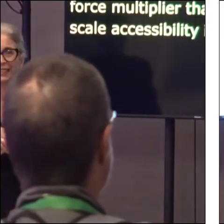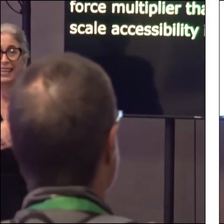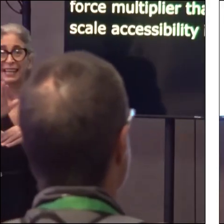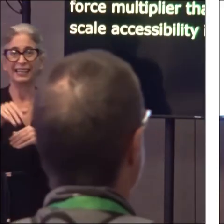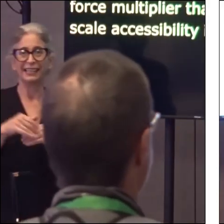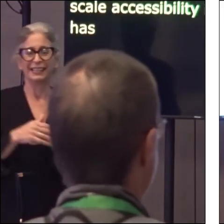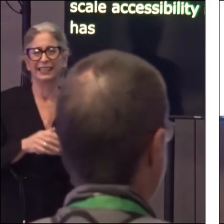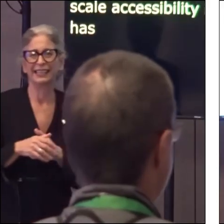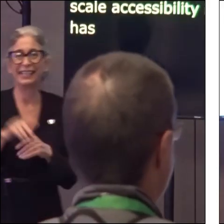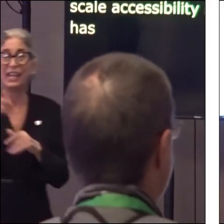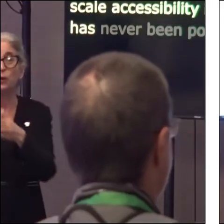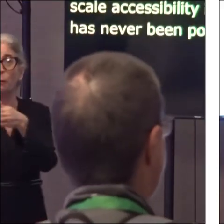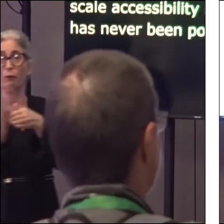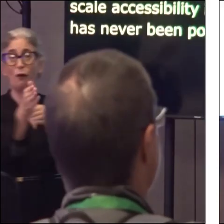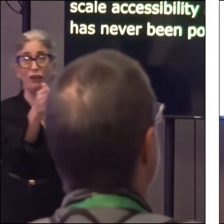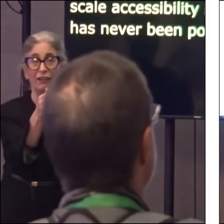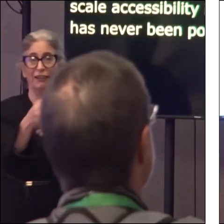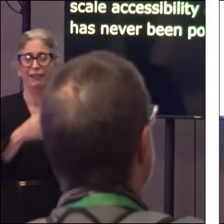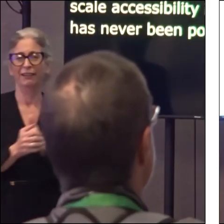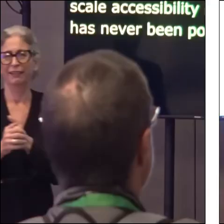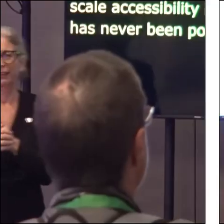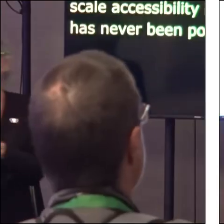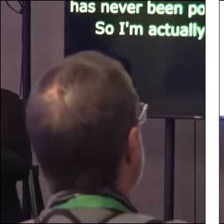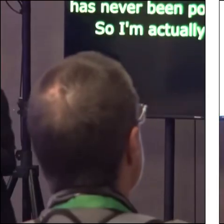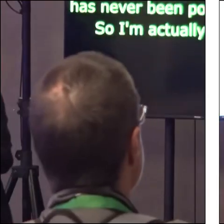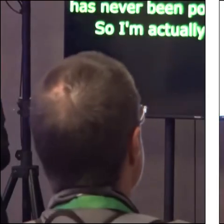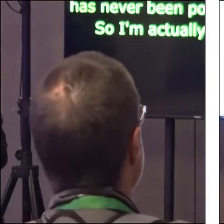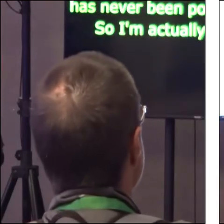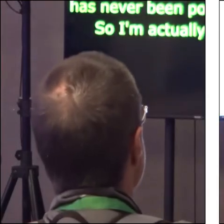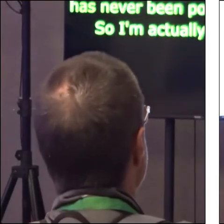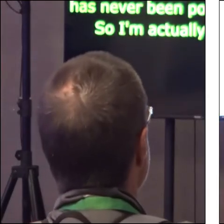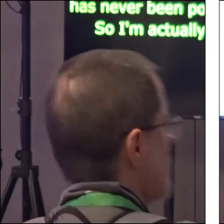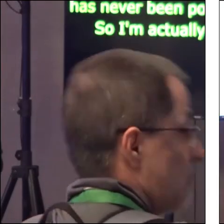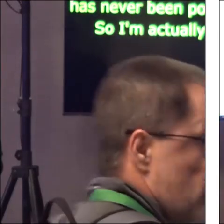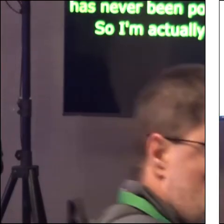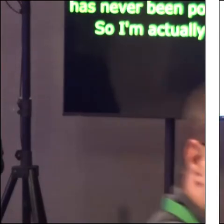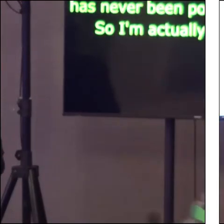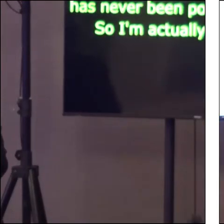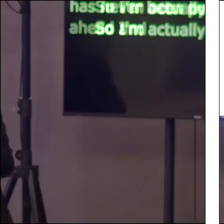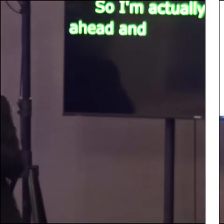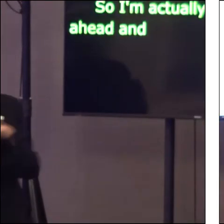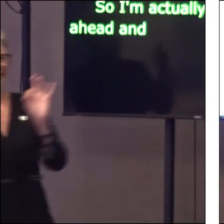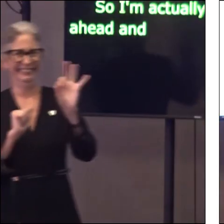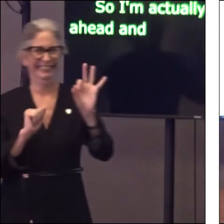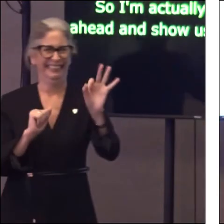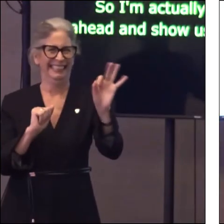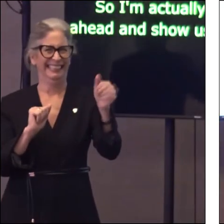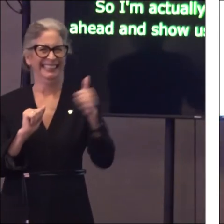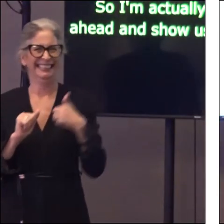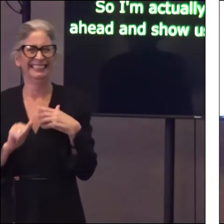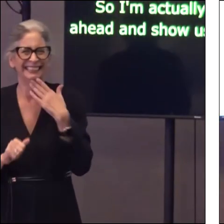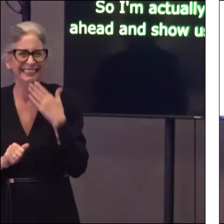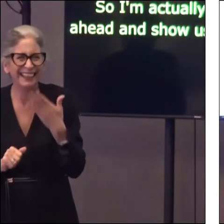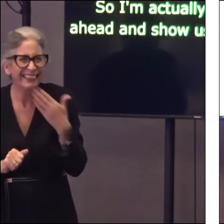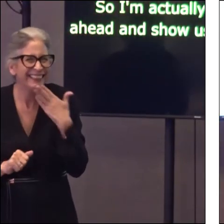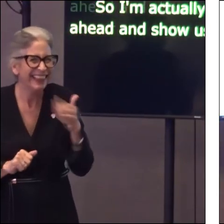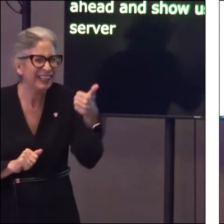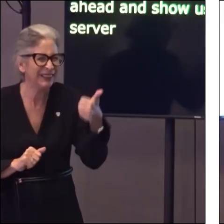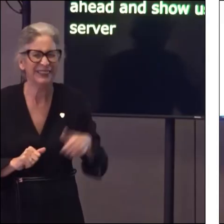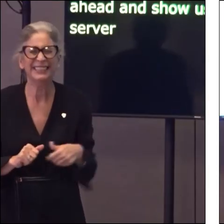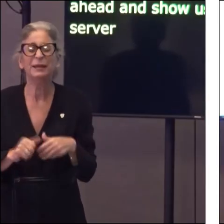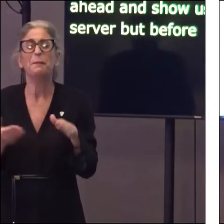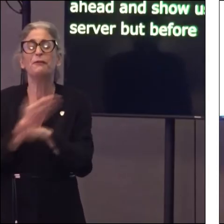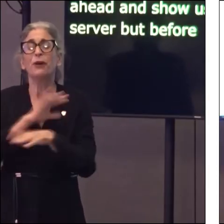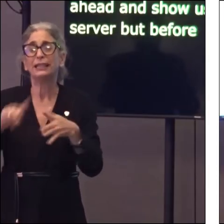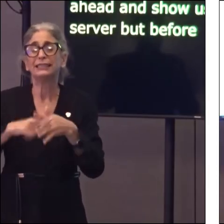So I'm actually going to go ahead and show us the MCP server. Well, before I get started,